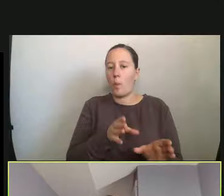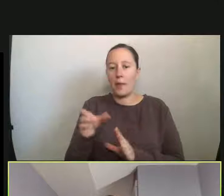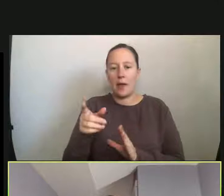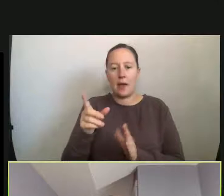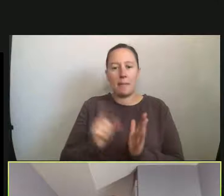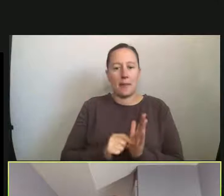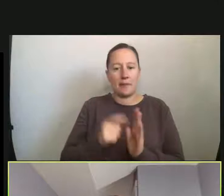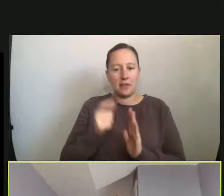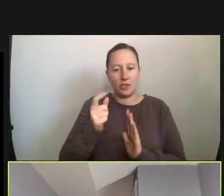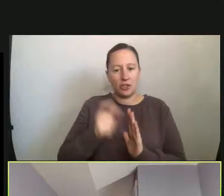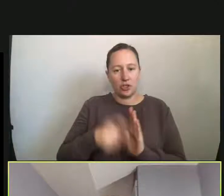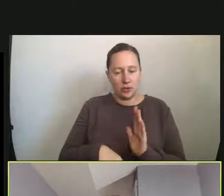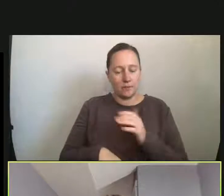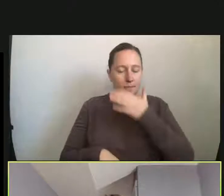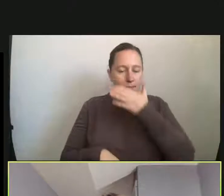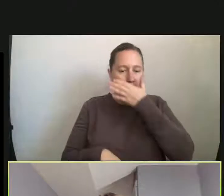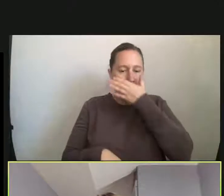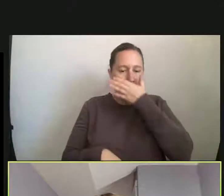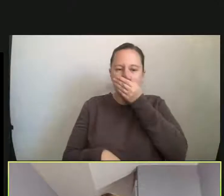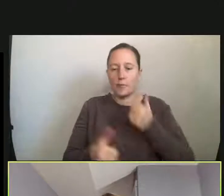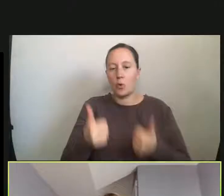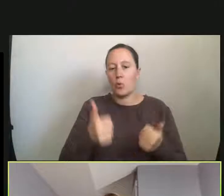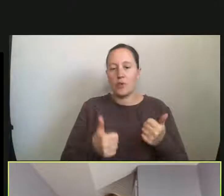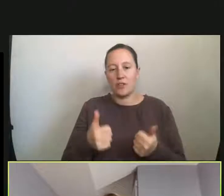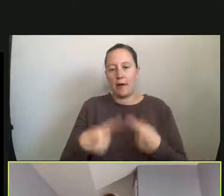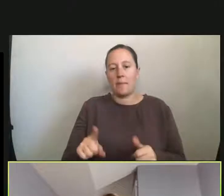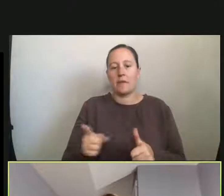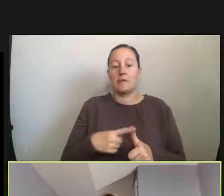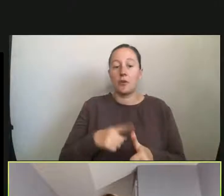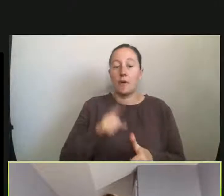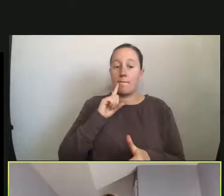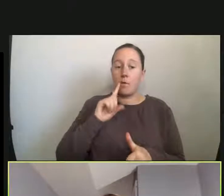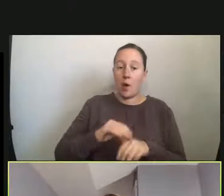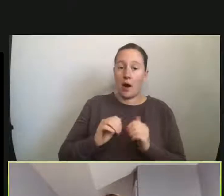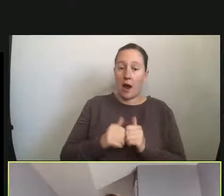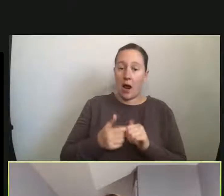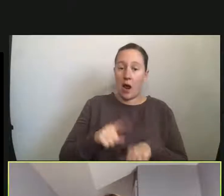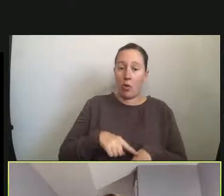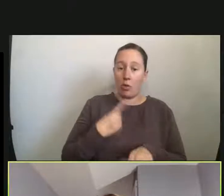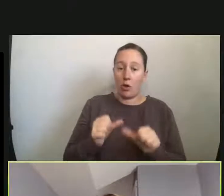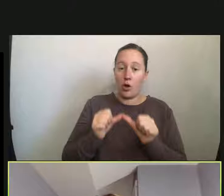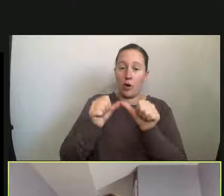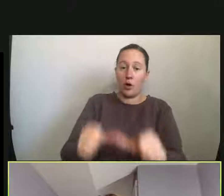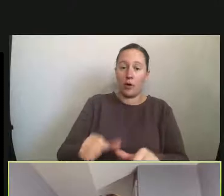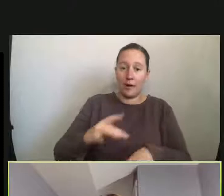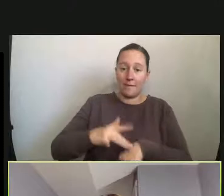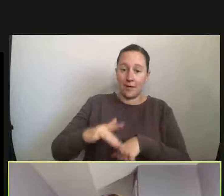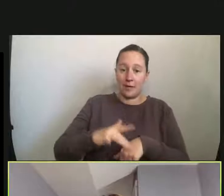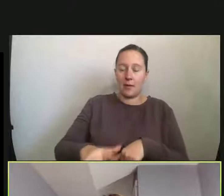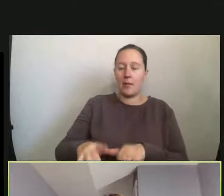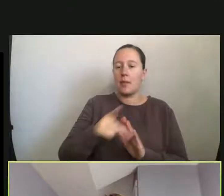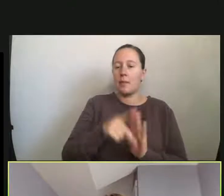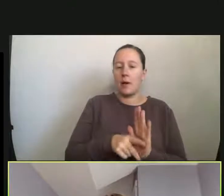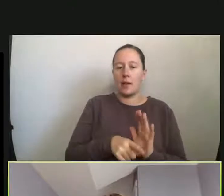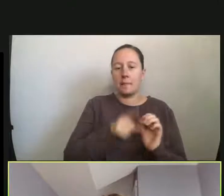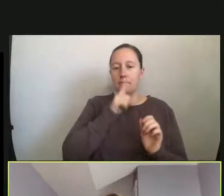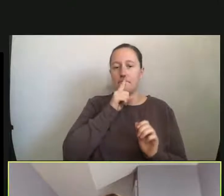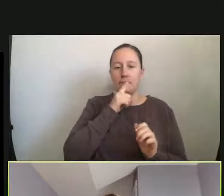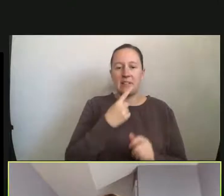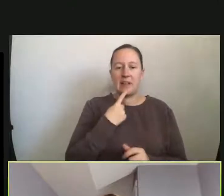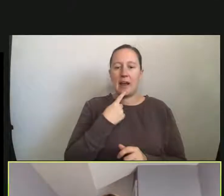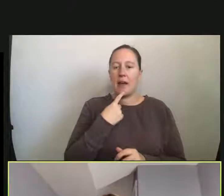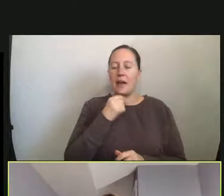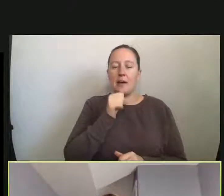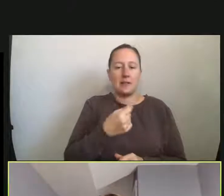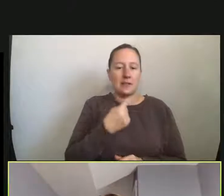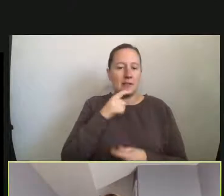And in terms of how long data should be made available for, the policy doesn't provide a specific